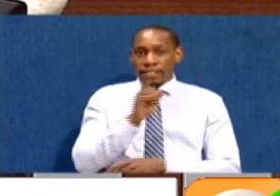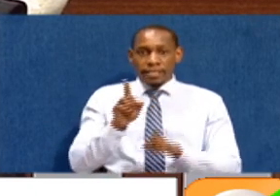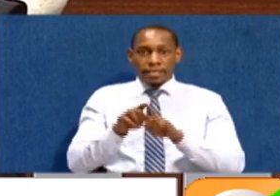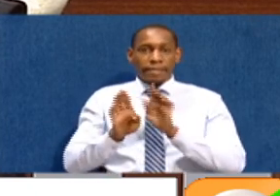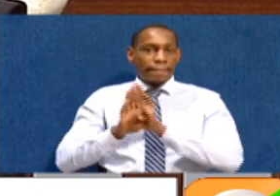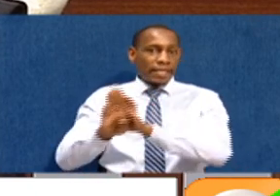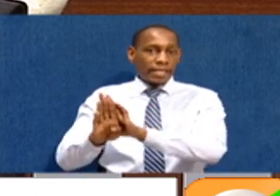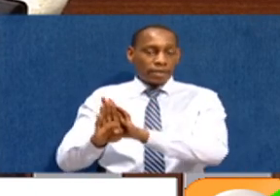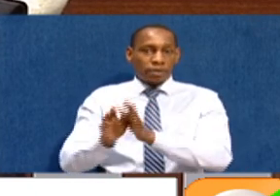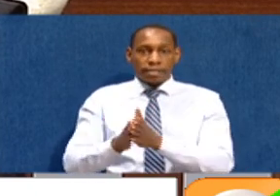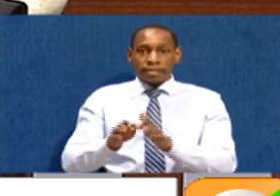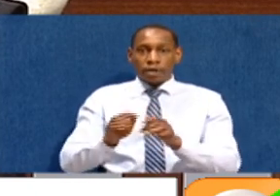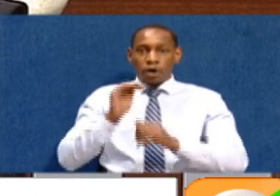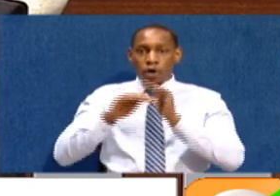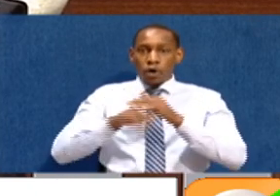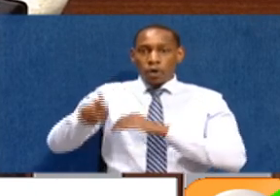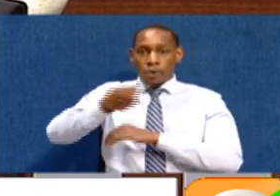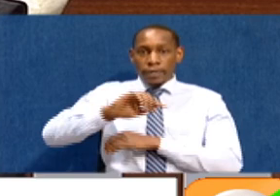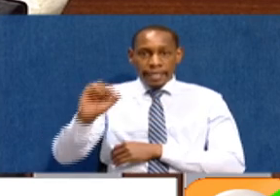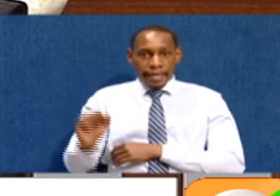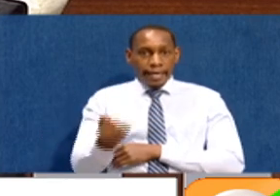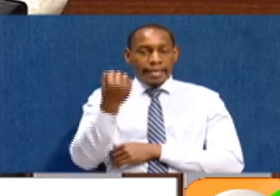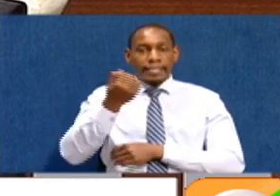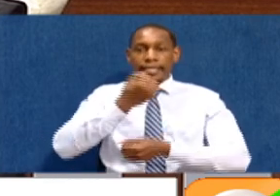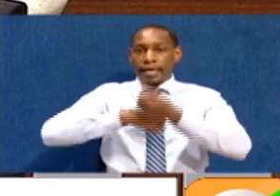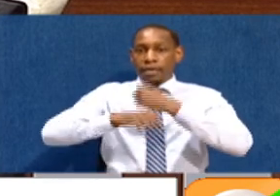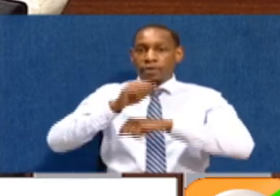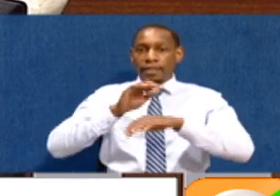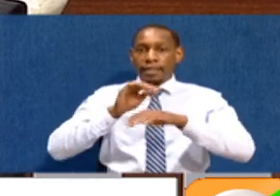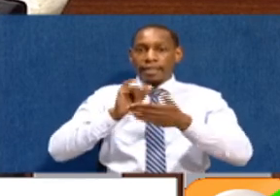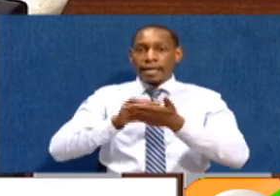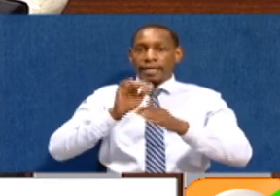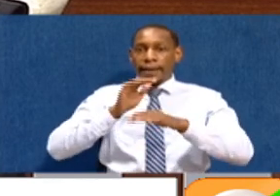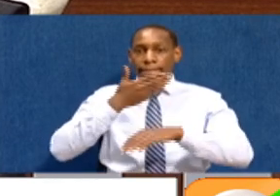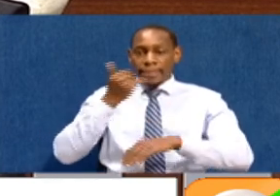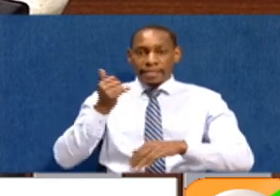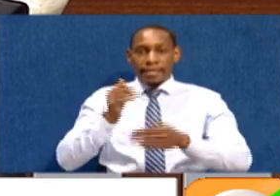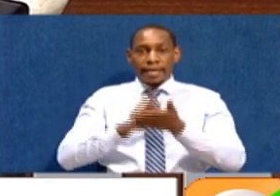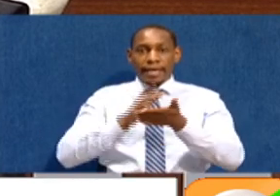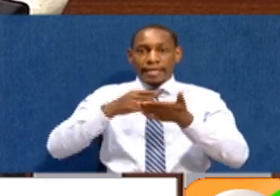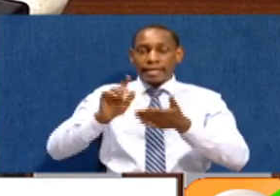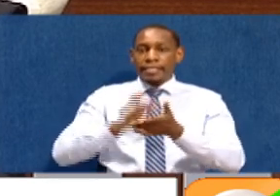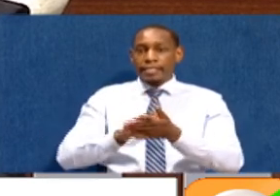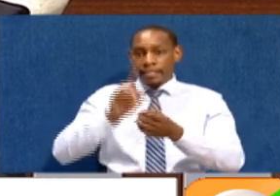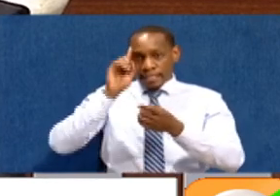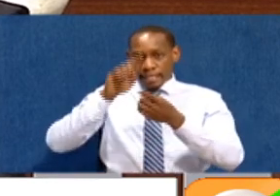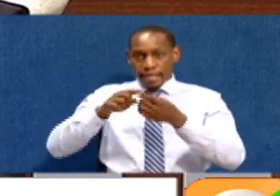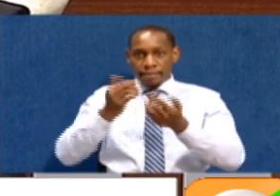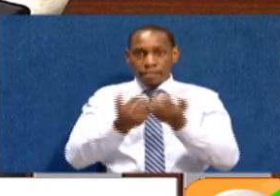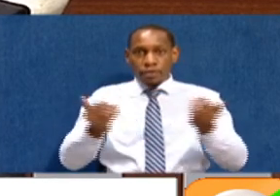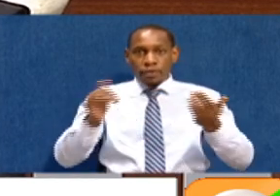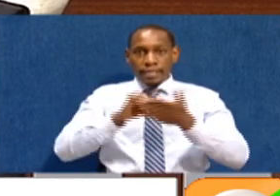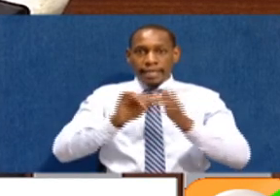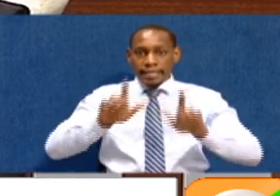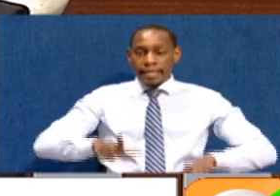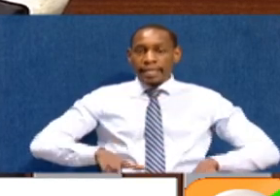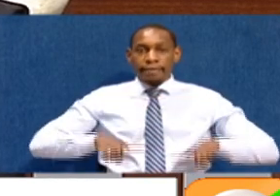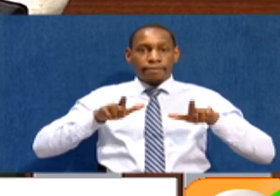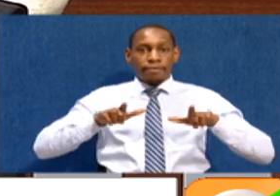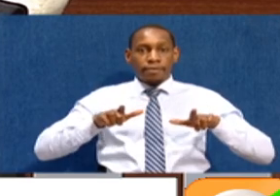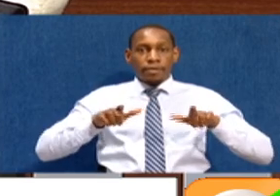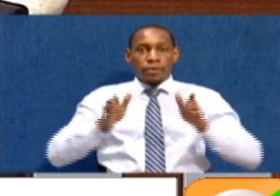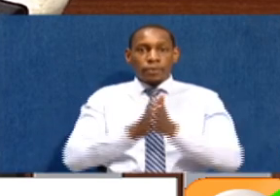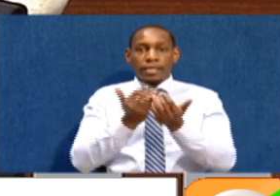betrayal. Let us all arise and do that which is good and right for the sake of children who live now